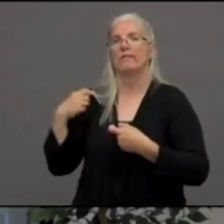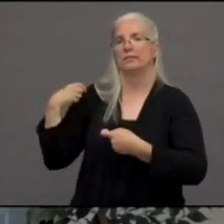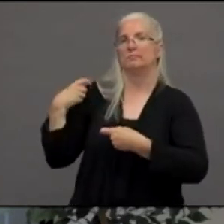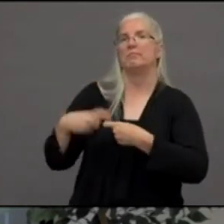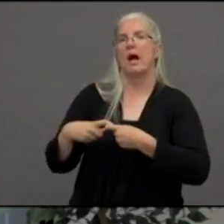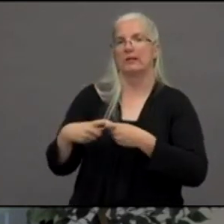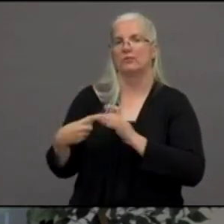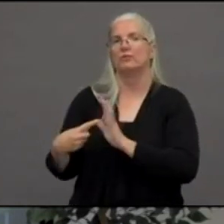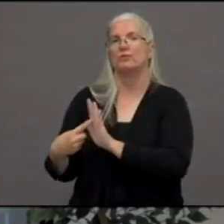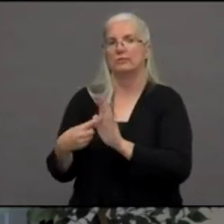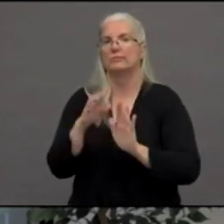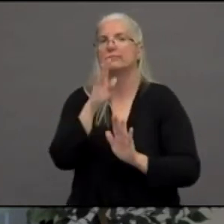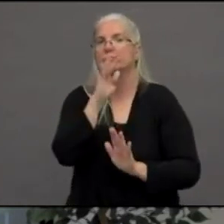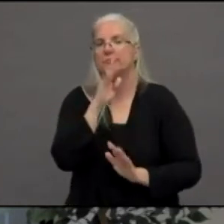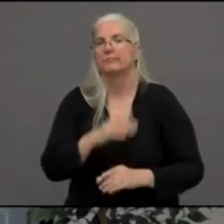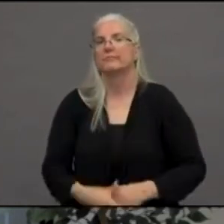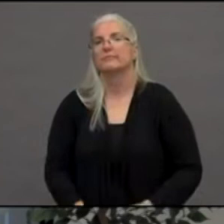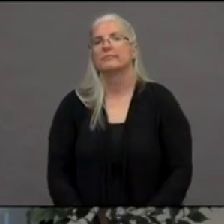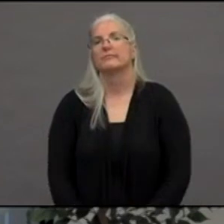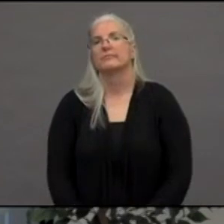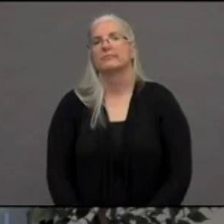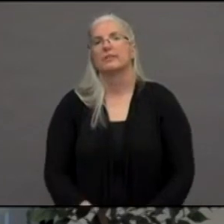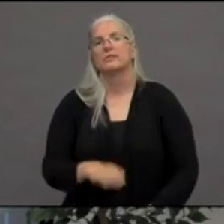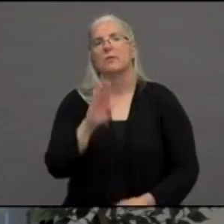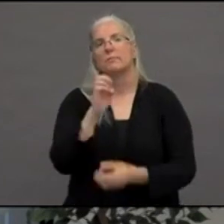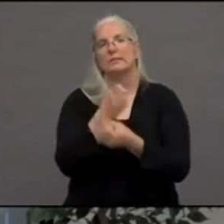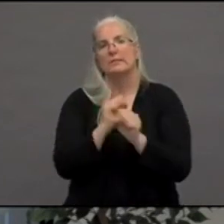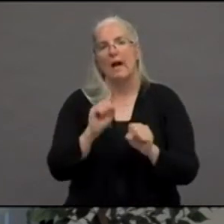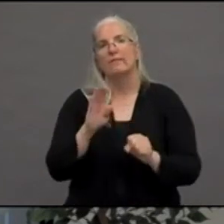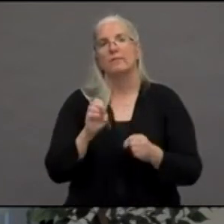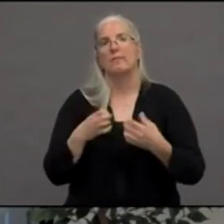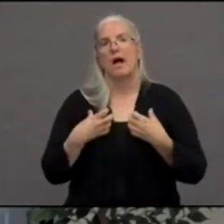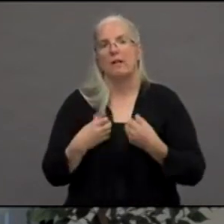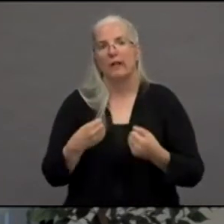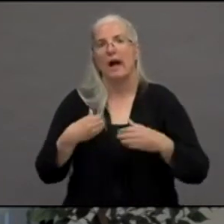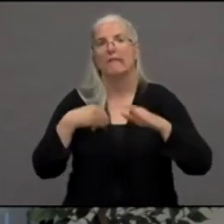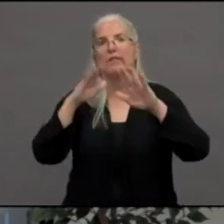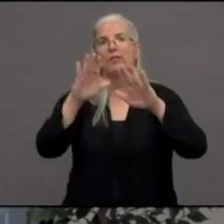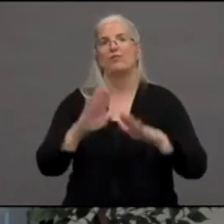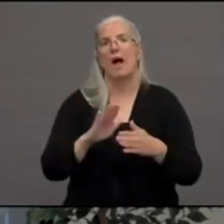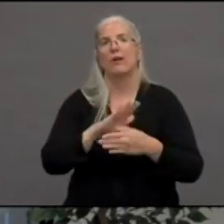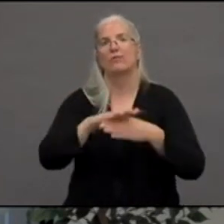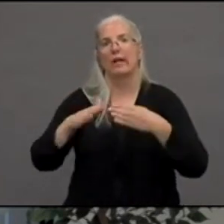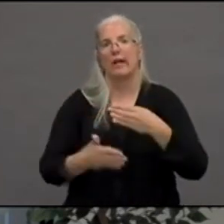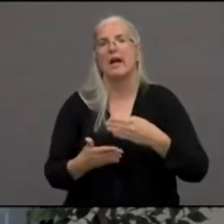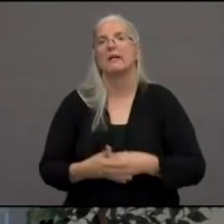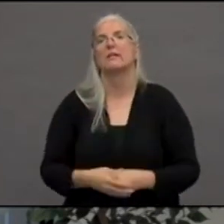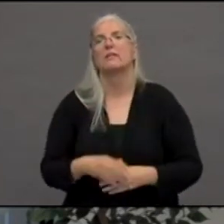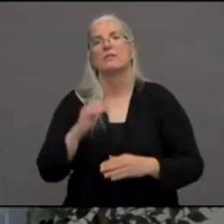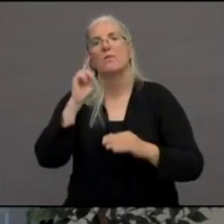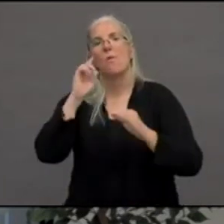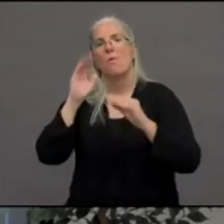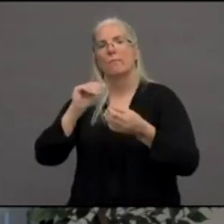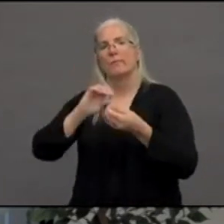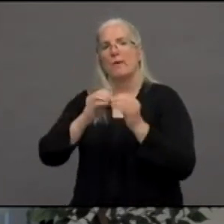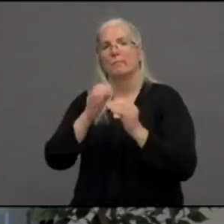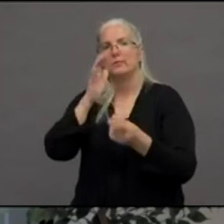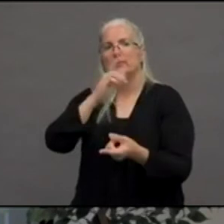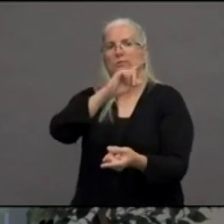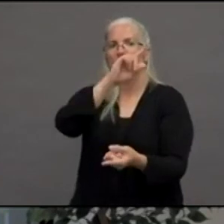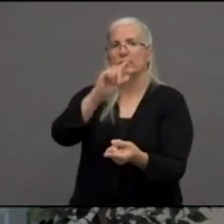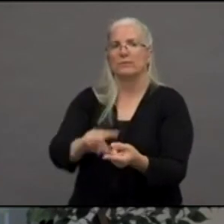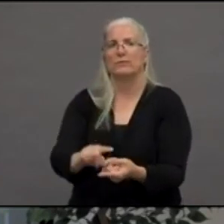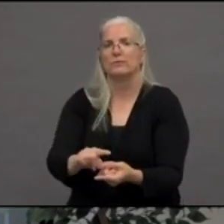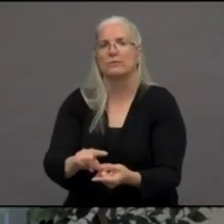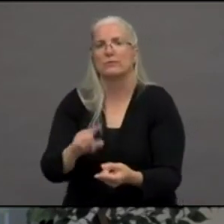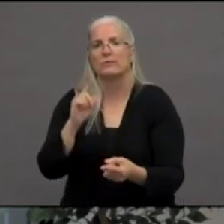a great weekend. We hope these numbers will go down, and we hope the salons will open because I love my haircuts.